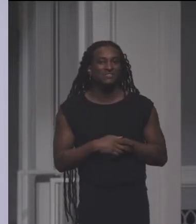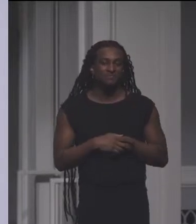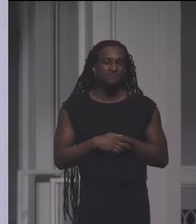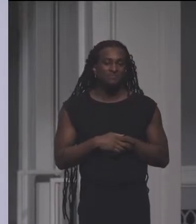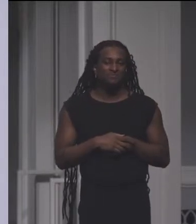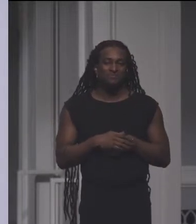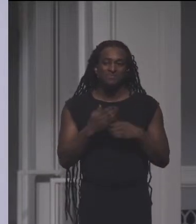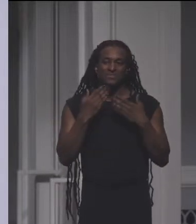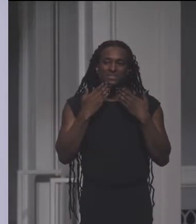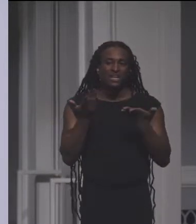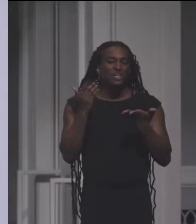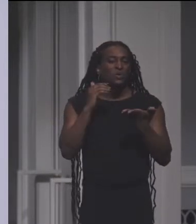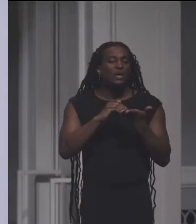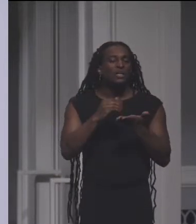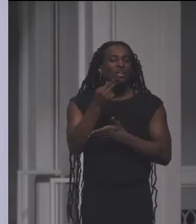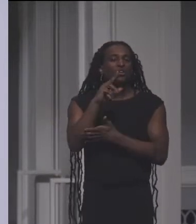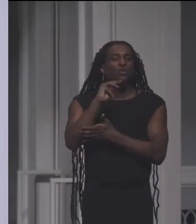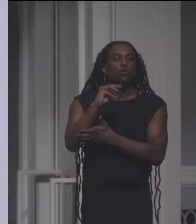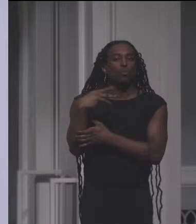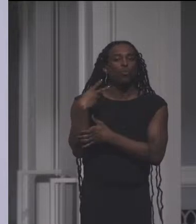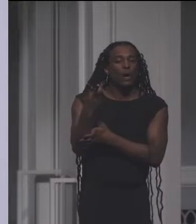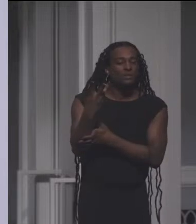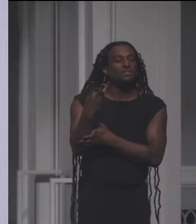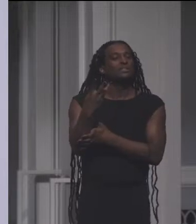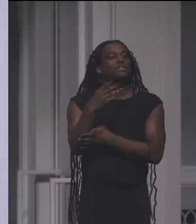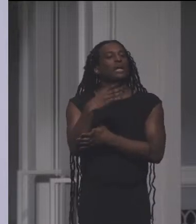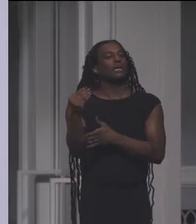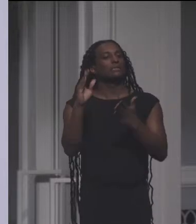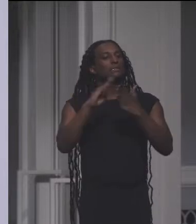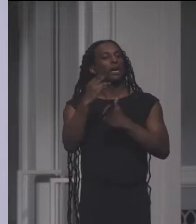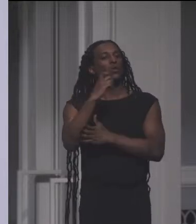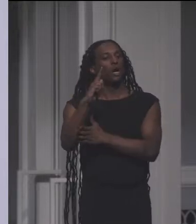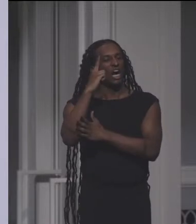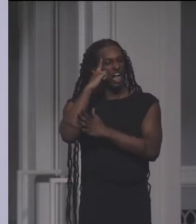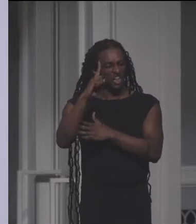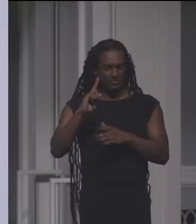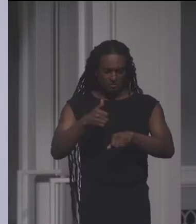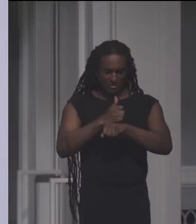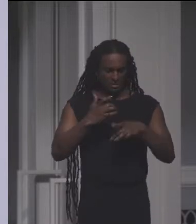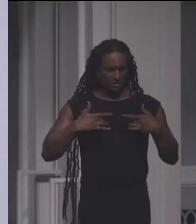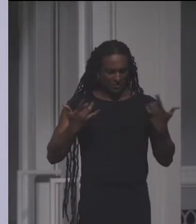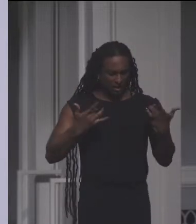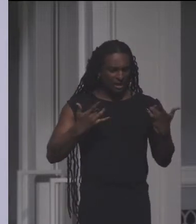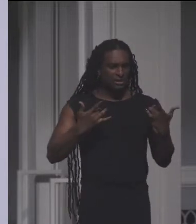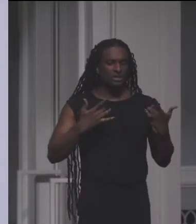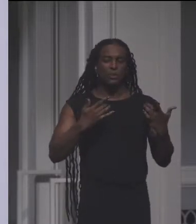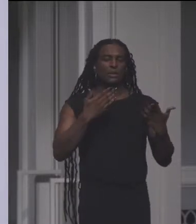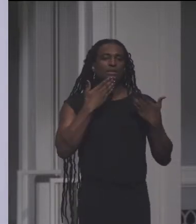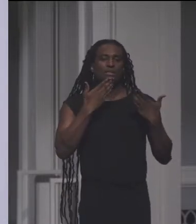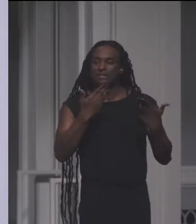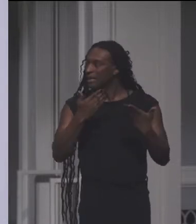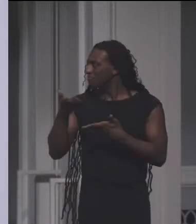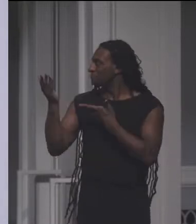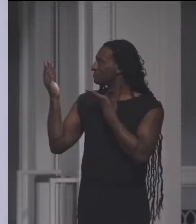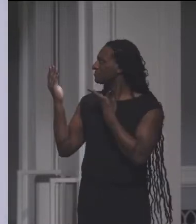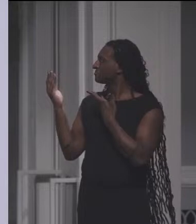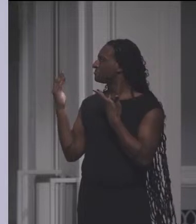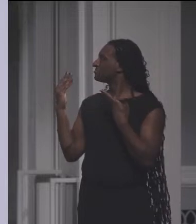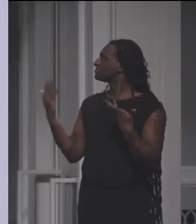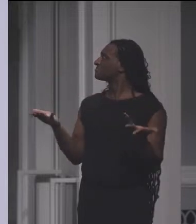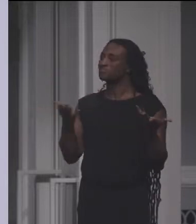again to Humanities Washington and Town Hall for making this event possible, and especially to Sarah Faulkner,